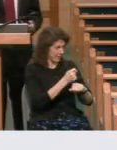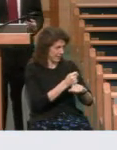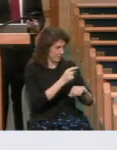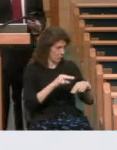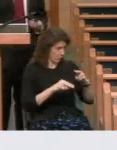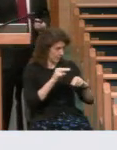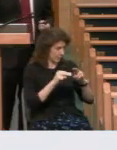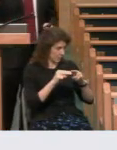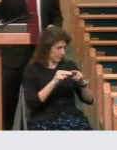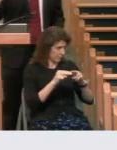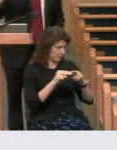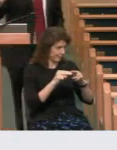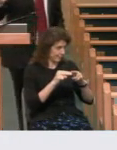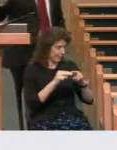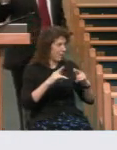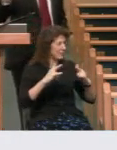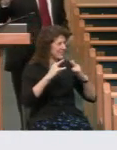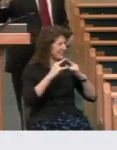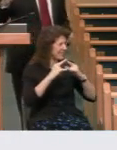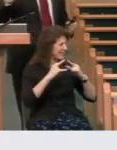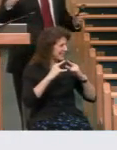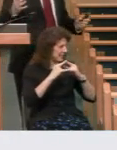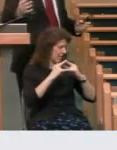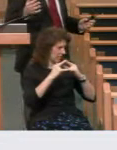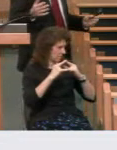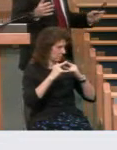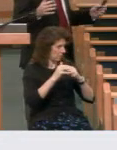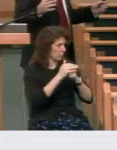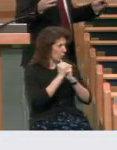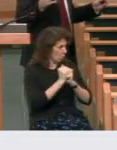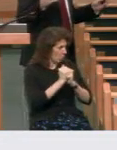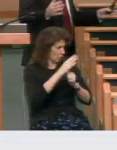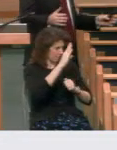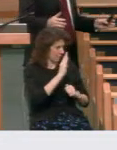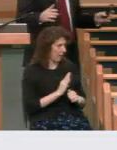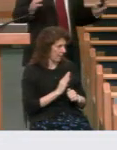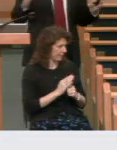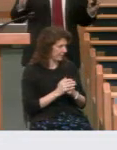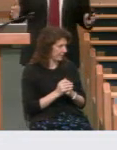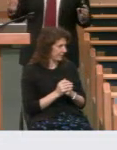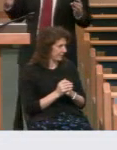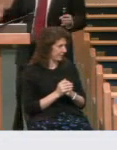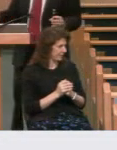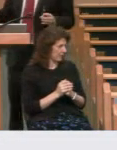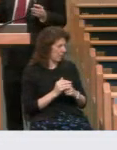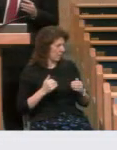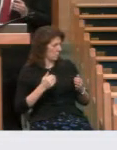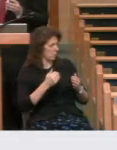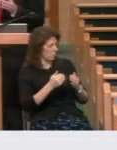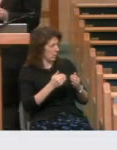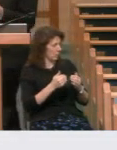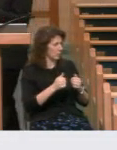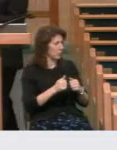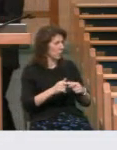What's that? Tabernacle, which is a fancy way of saying a tent. They went to God